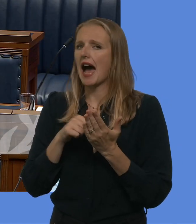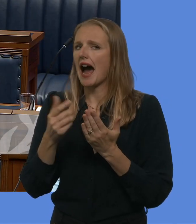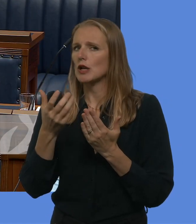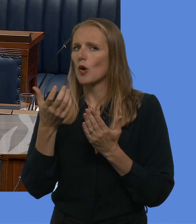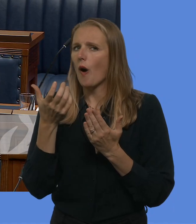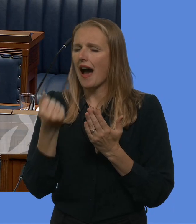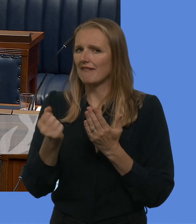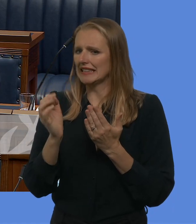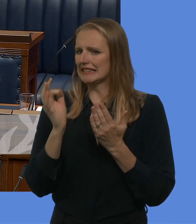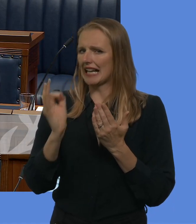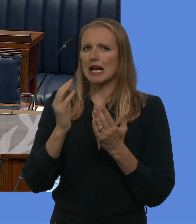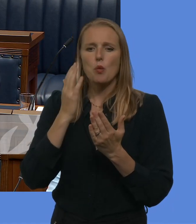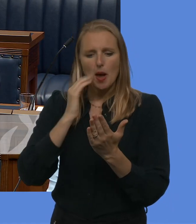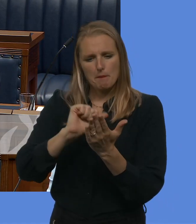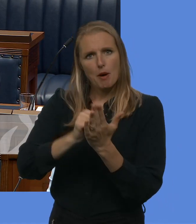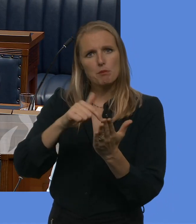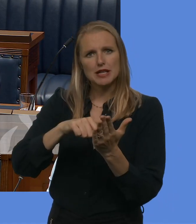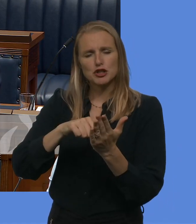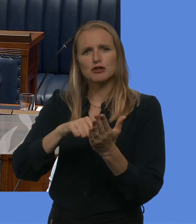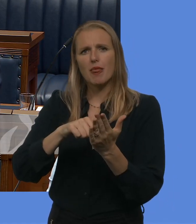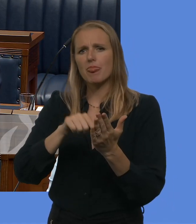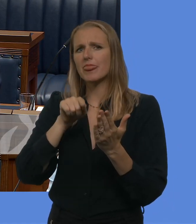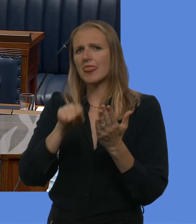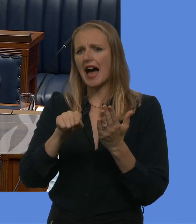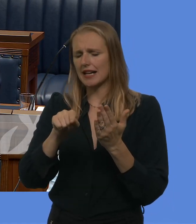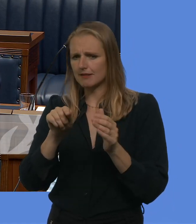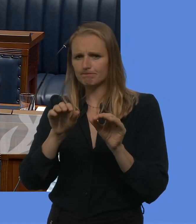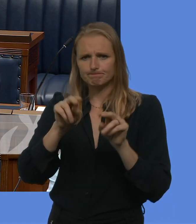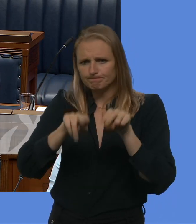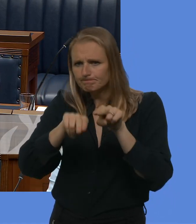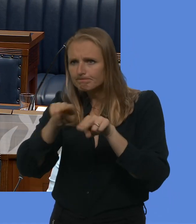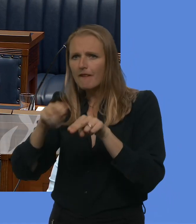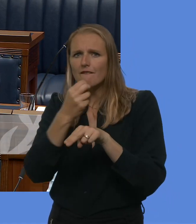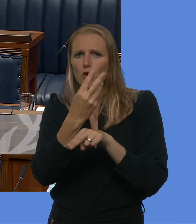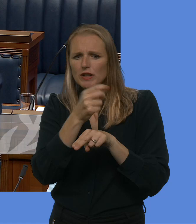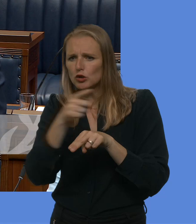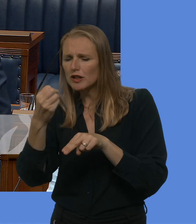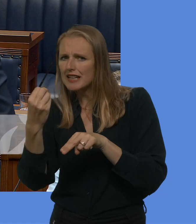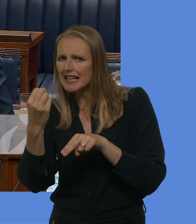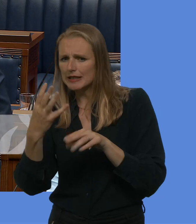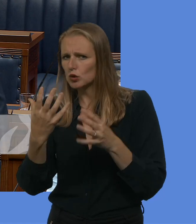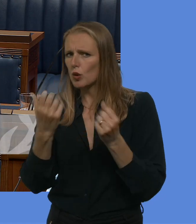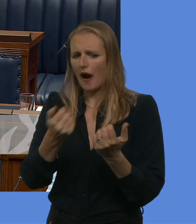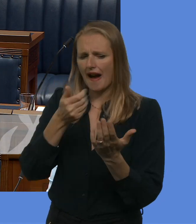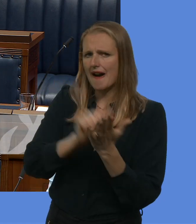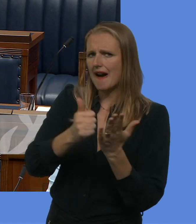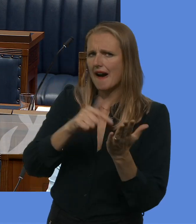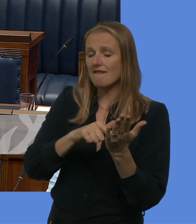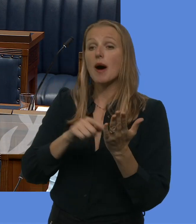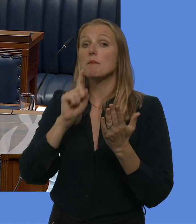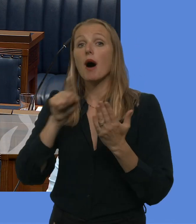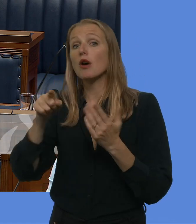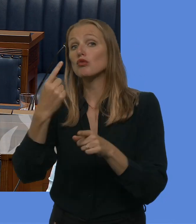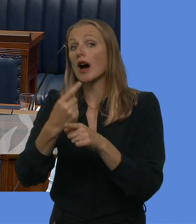detail just at hand for the member, but I'm happy to provide that in more detail. Suffice to say, he raises the issue